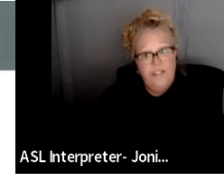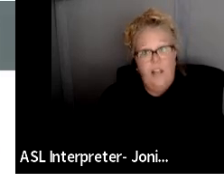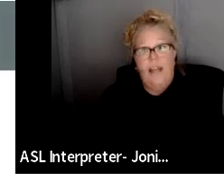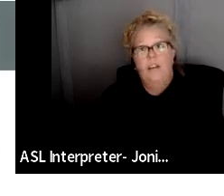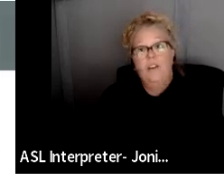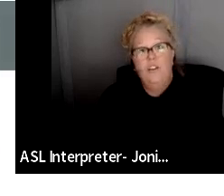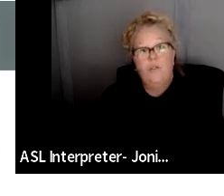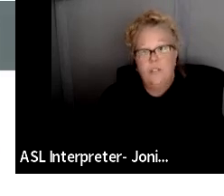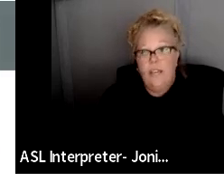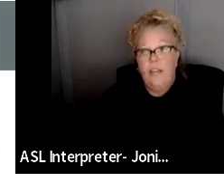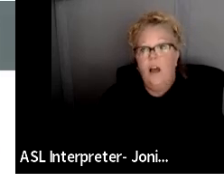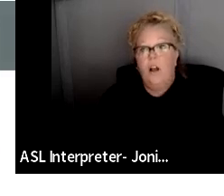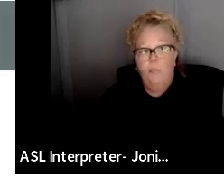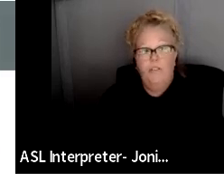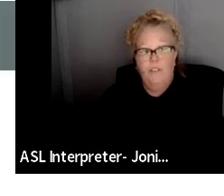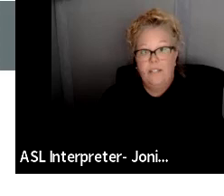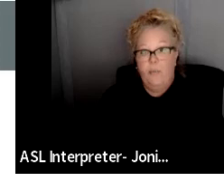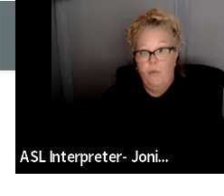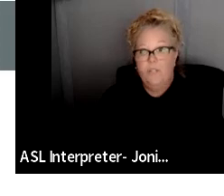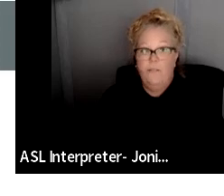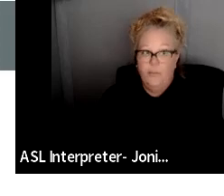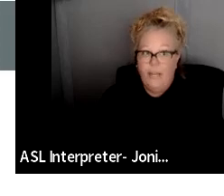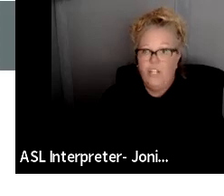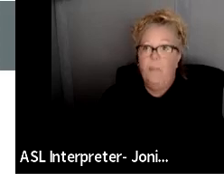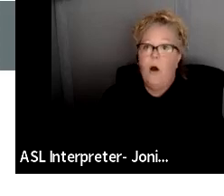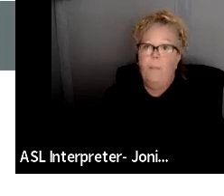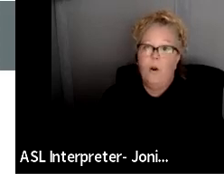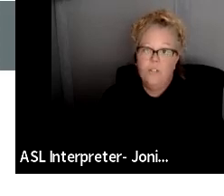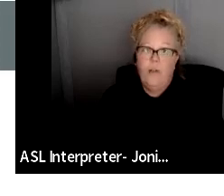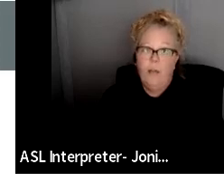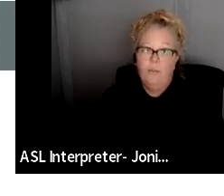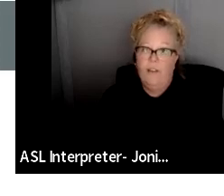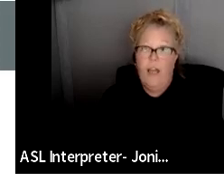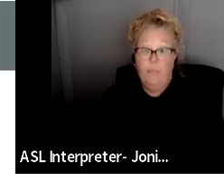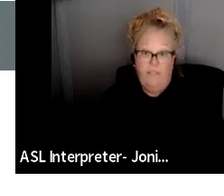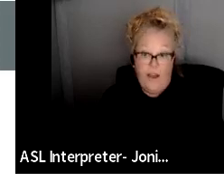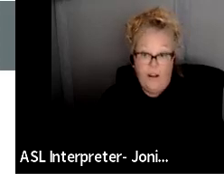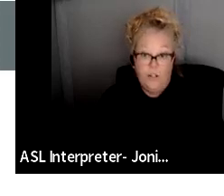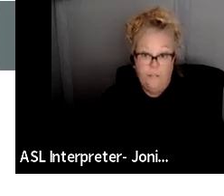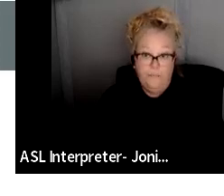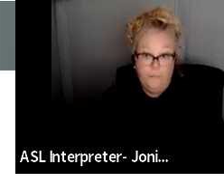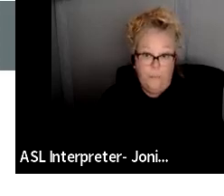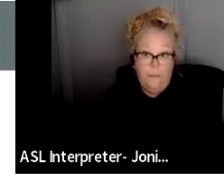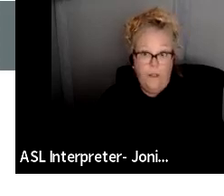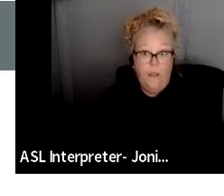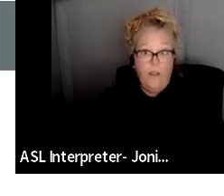On this slide, you'll see a couple of examples and information about personal amplifiers.